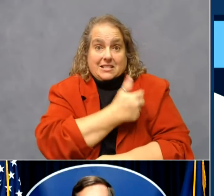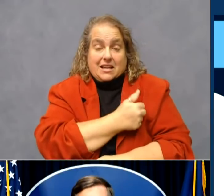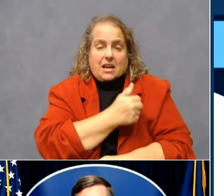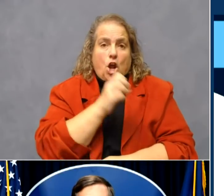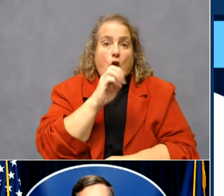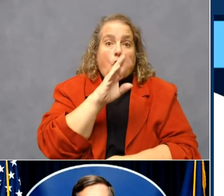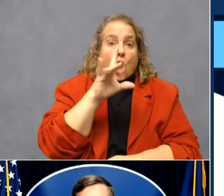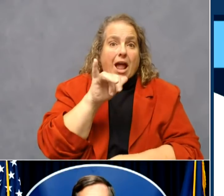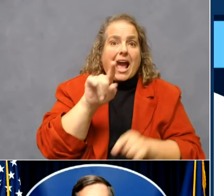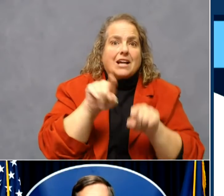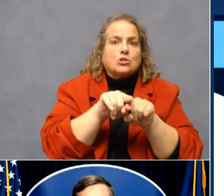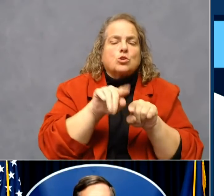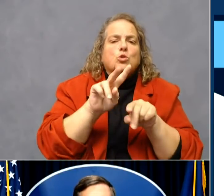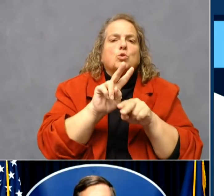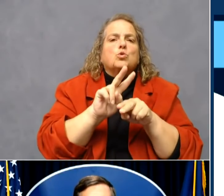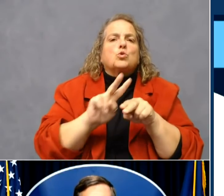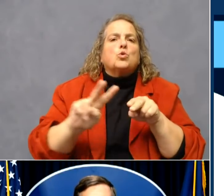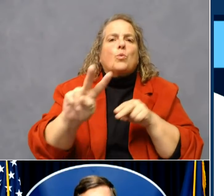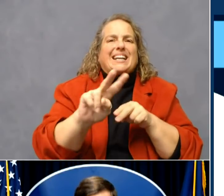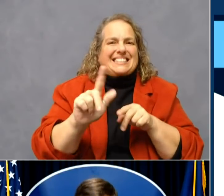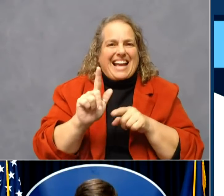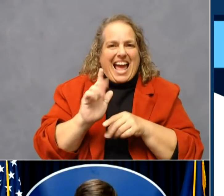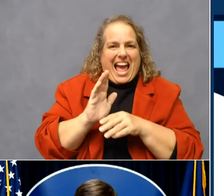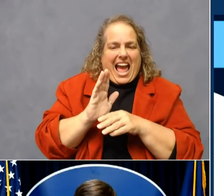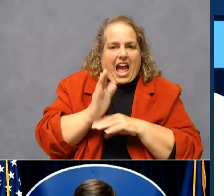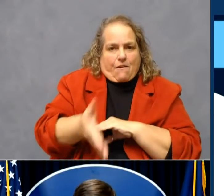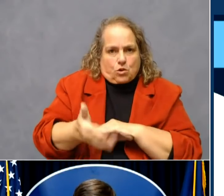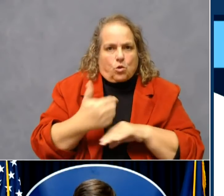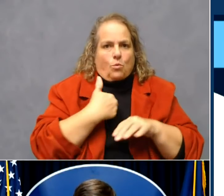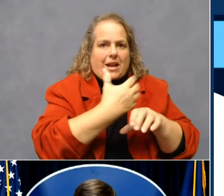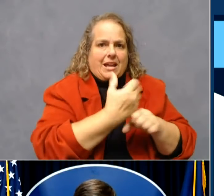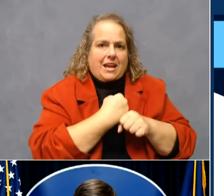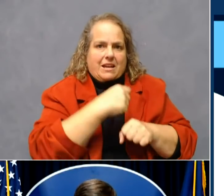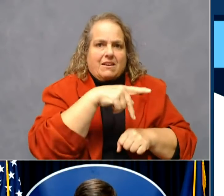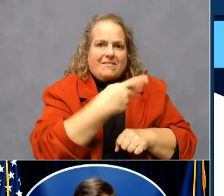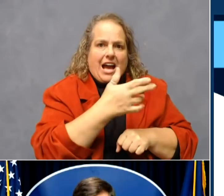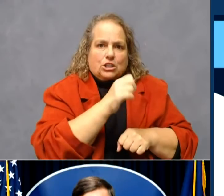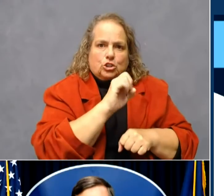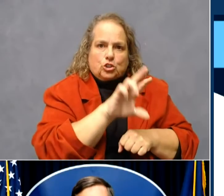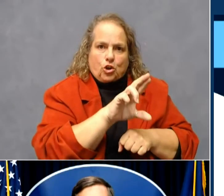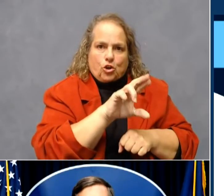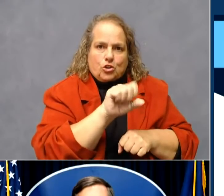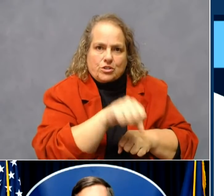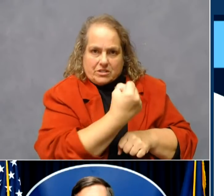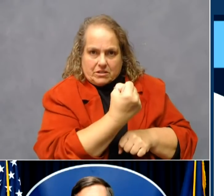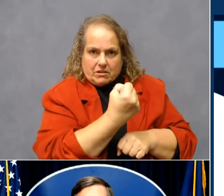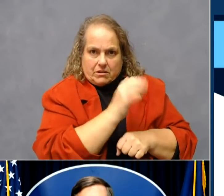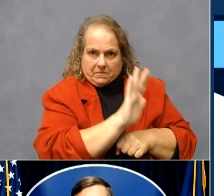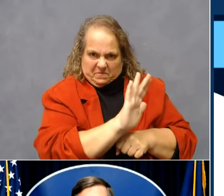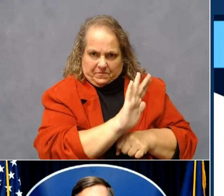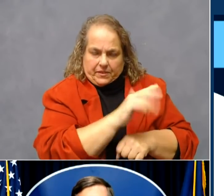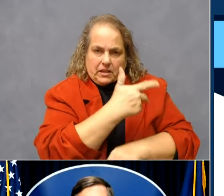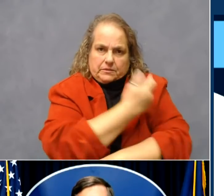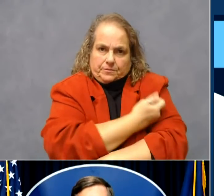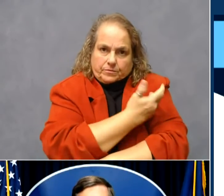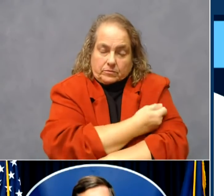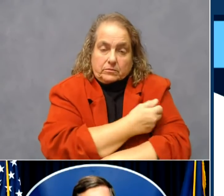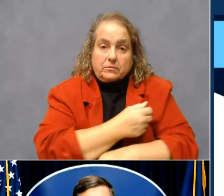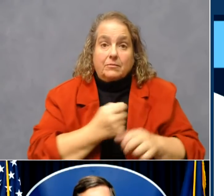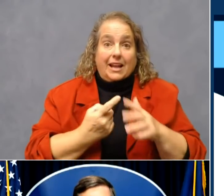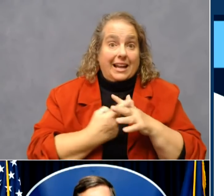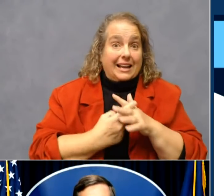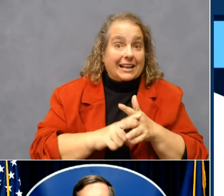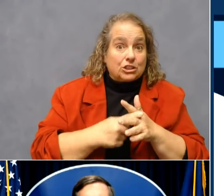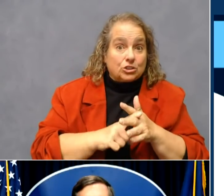weeks after when we get the Pfizer vaccines. Now, initially, these shipments are going to be very